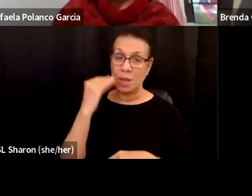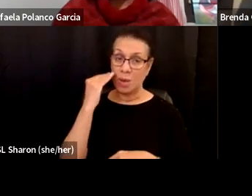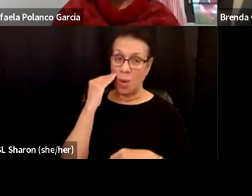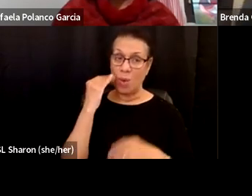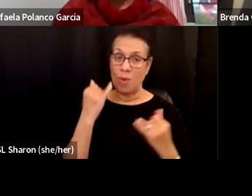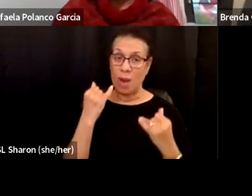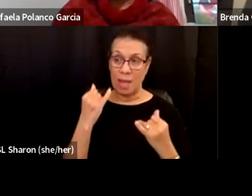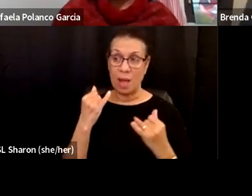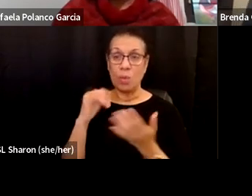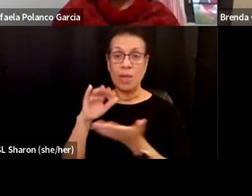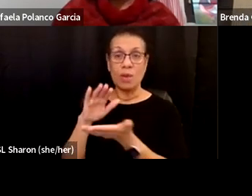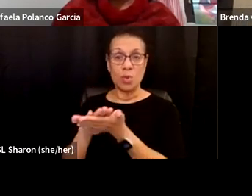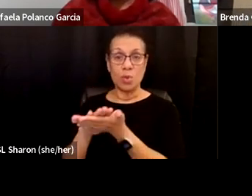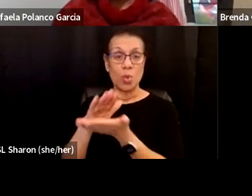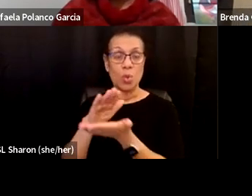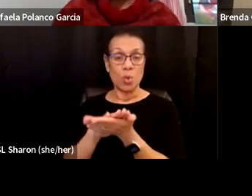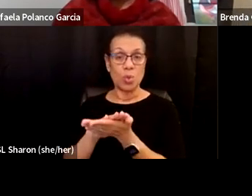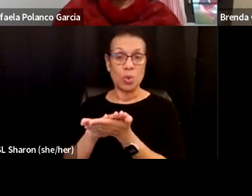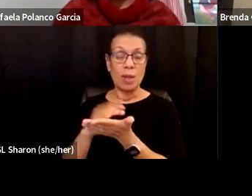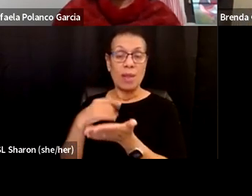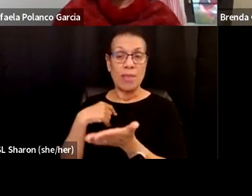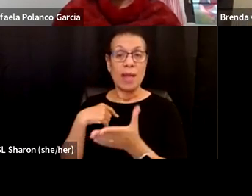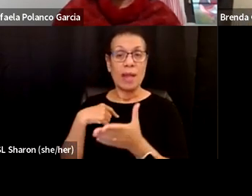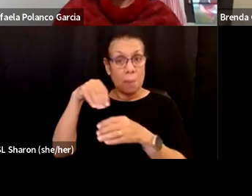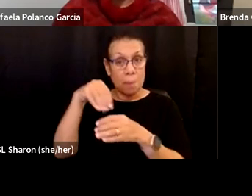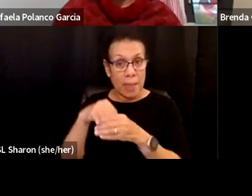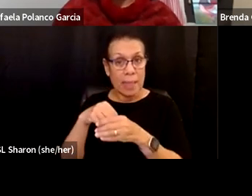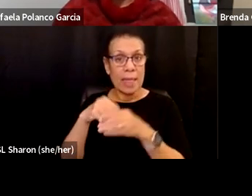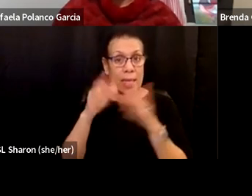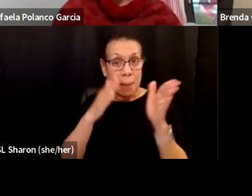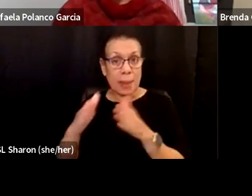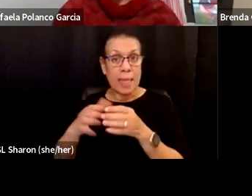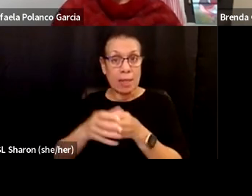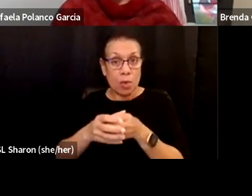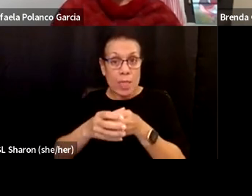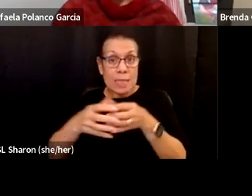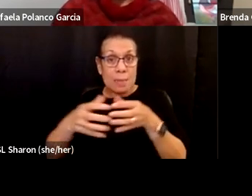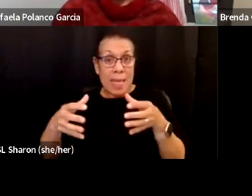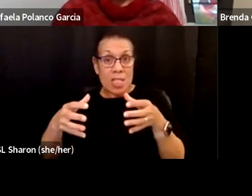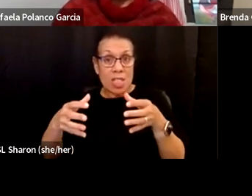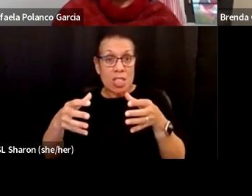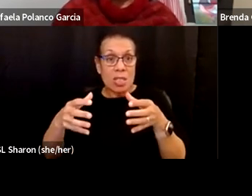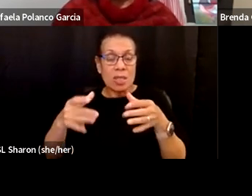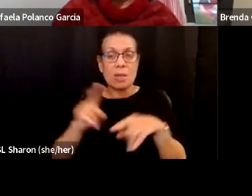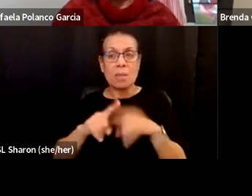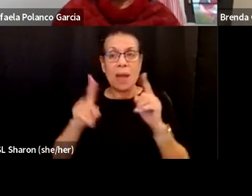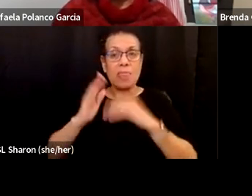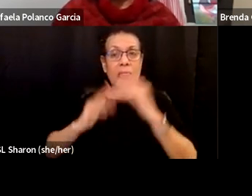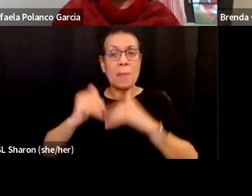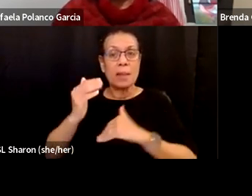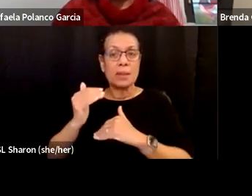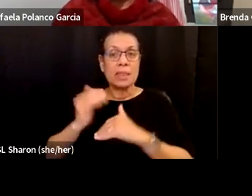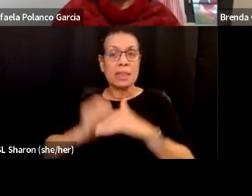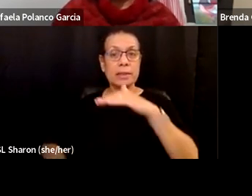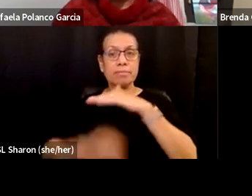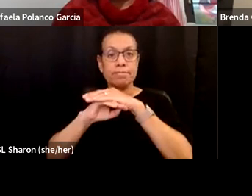schools that have been in plans of expansion but have still reached facilities constraints